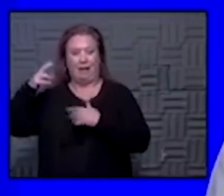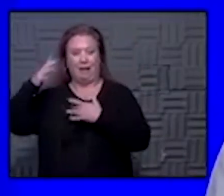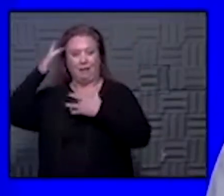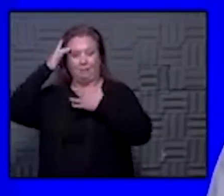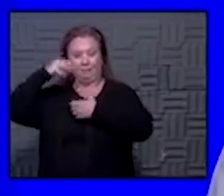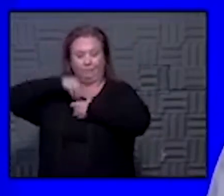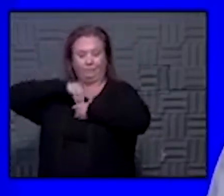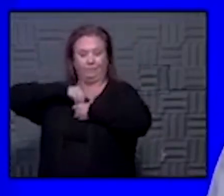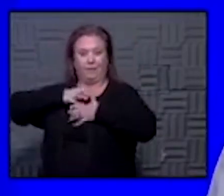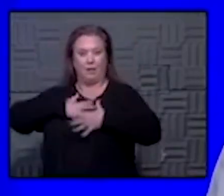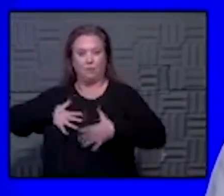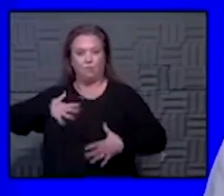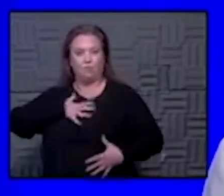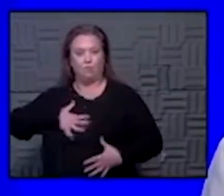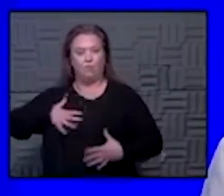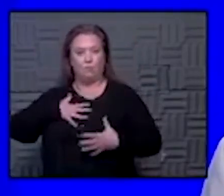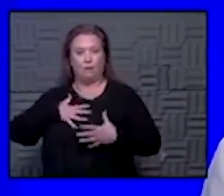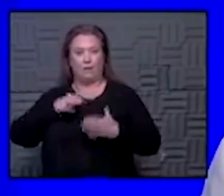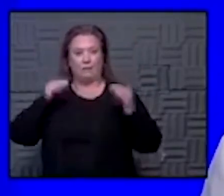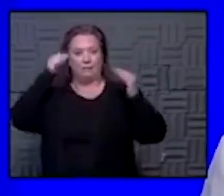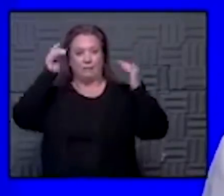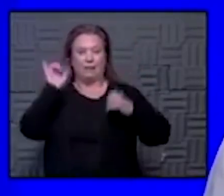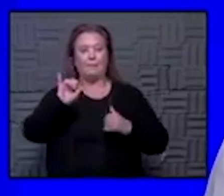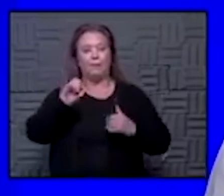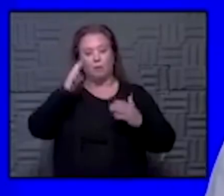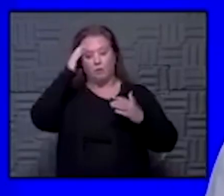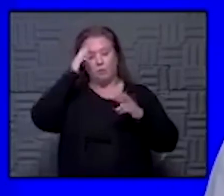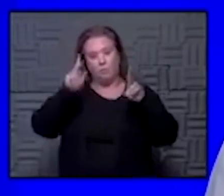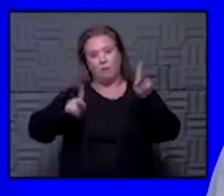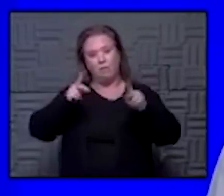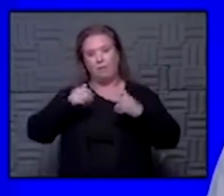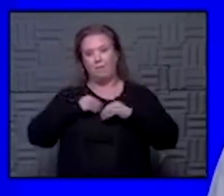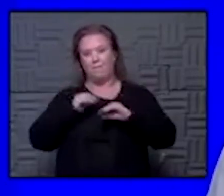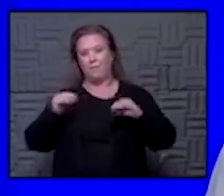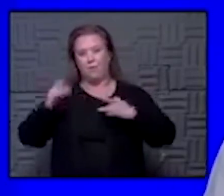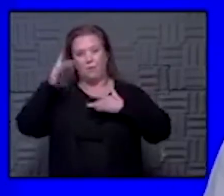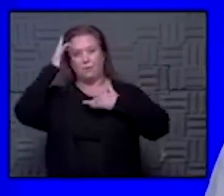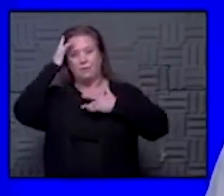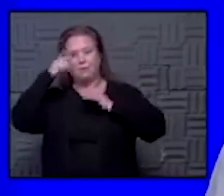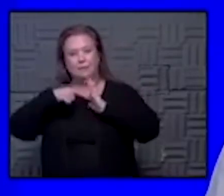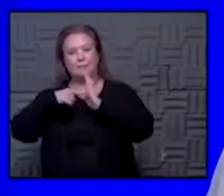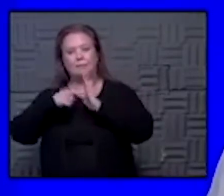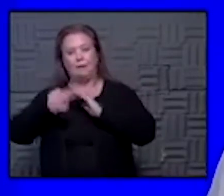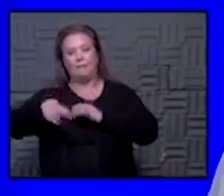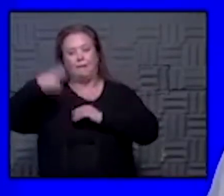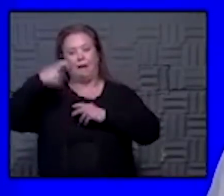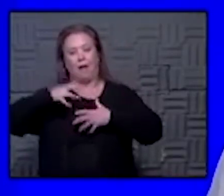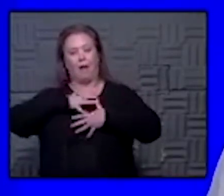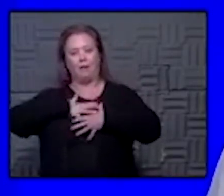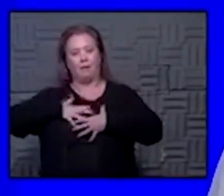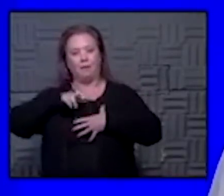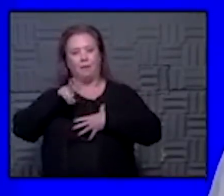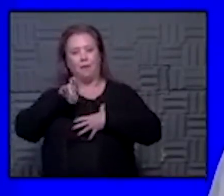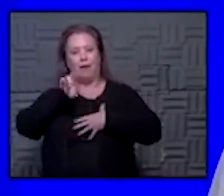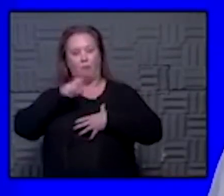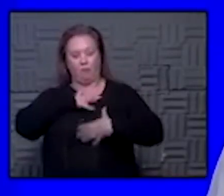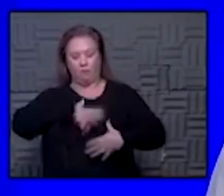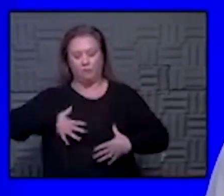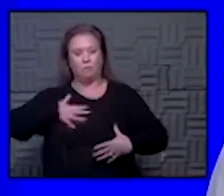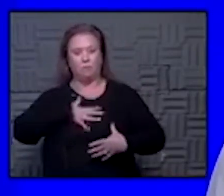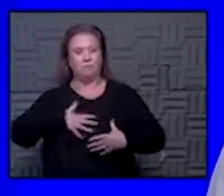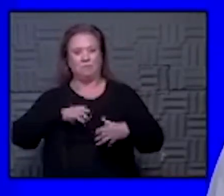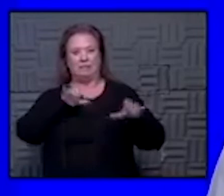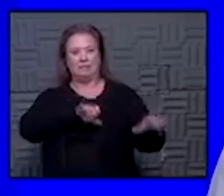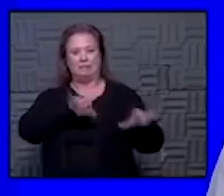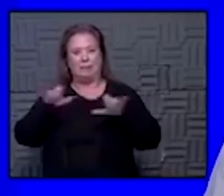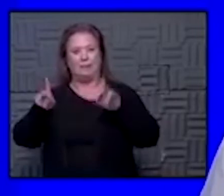titers in their upper respiratory tract as adults do. And we know that people who have no symptoms have high viral titers in their upper respiratory tract, just as